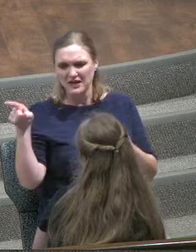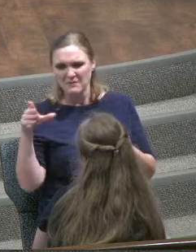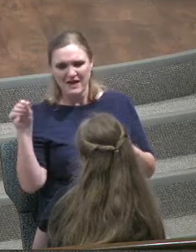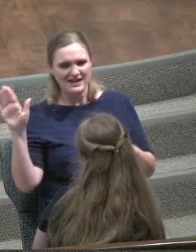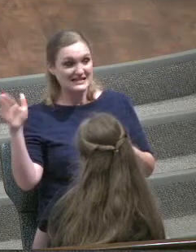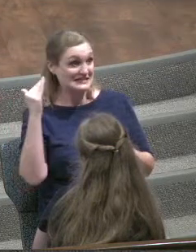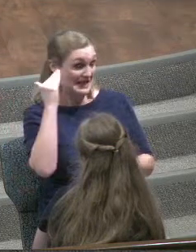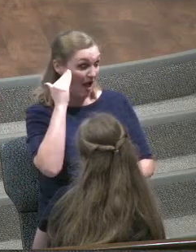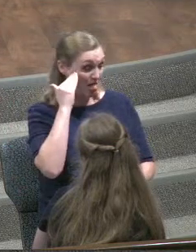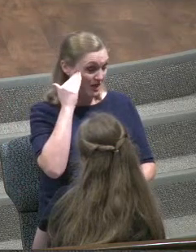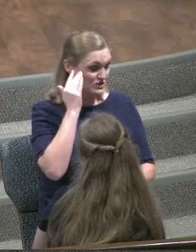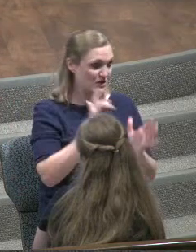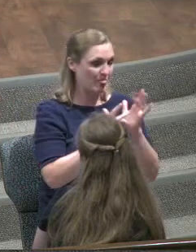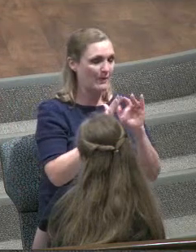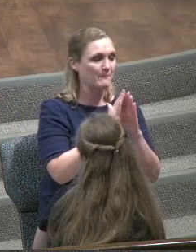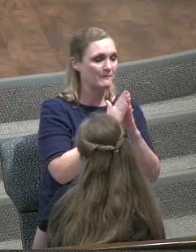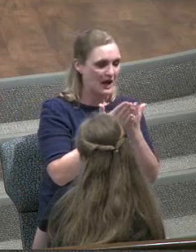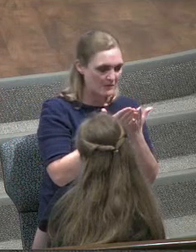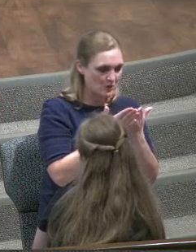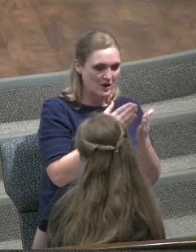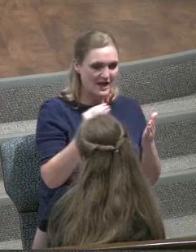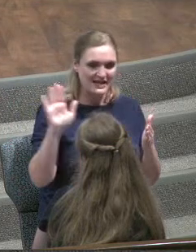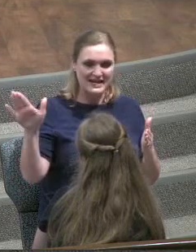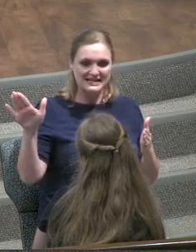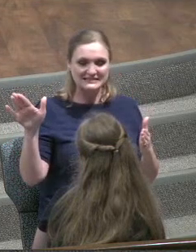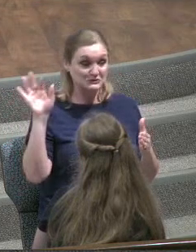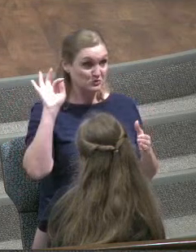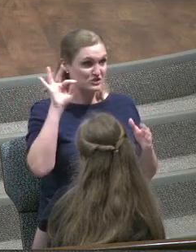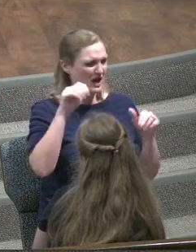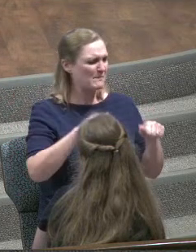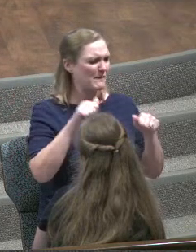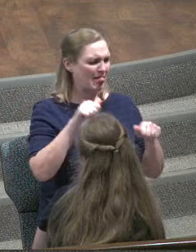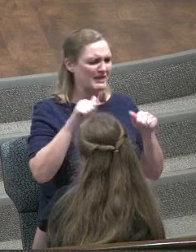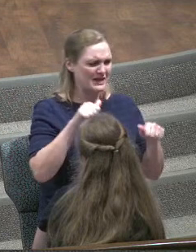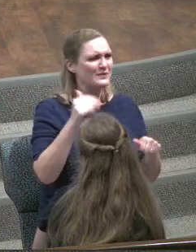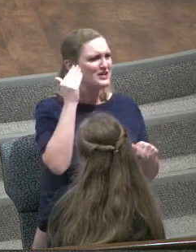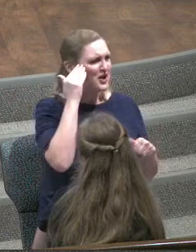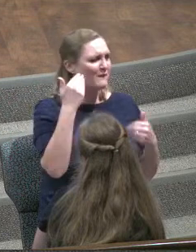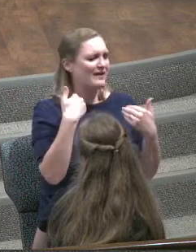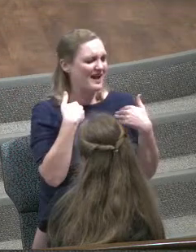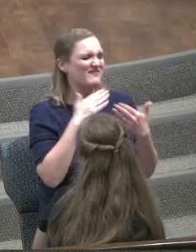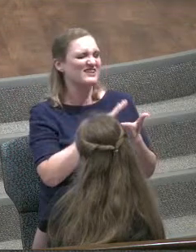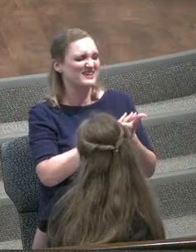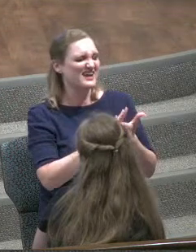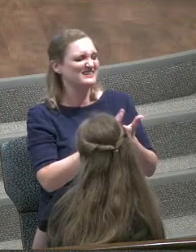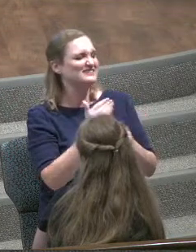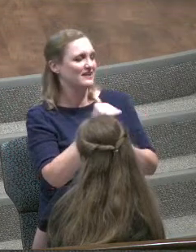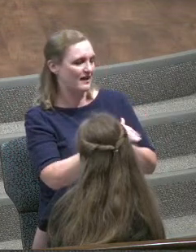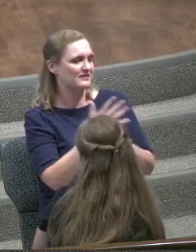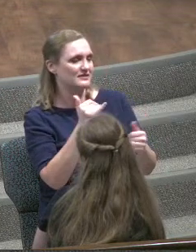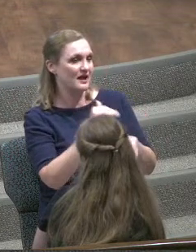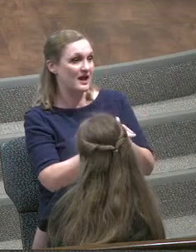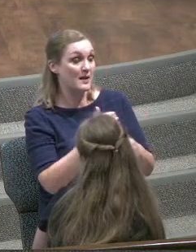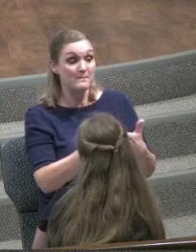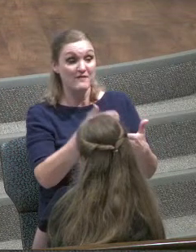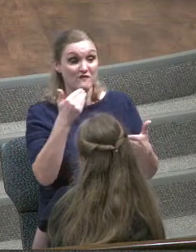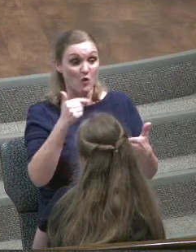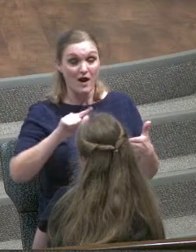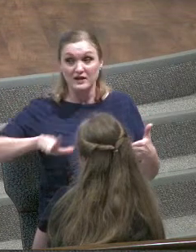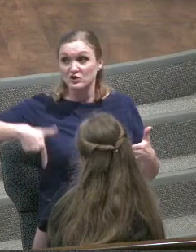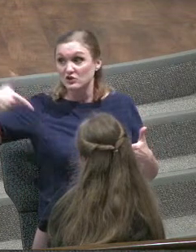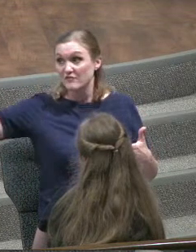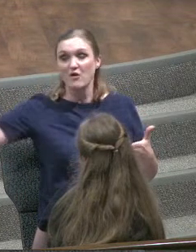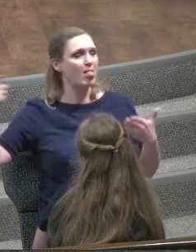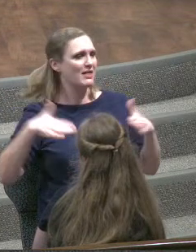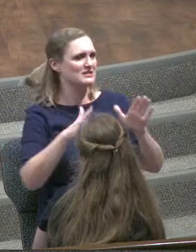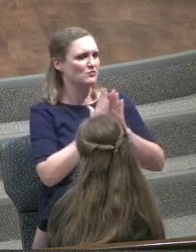his knowledge of the scriptures and his speaking ability, so we know we've got a treat in for us tonight. Before I turn it over to him, let's